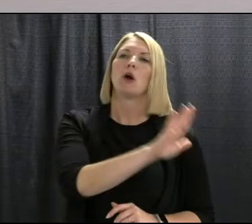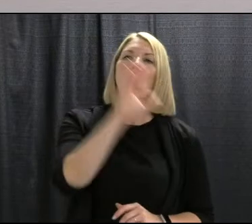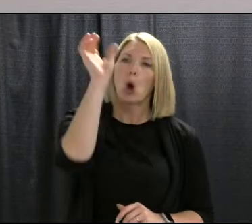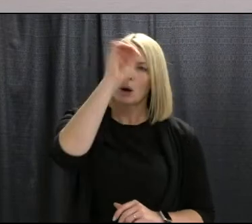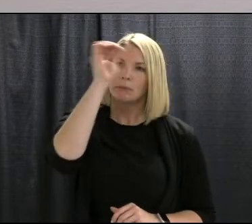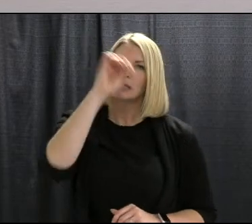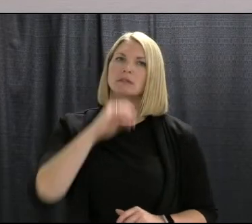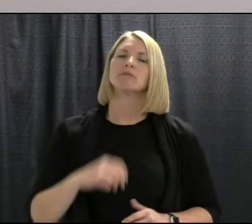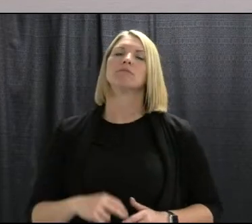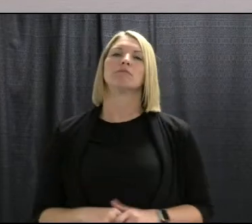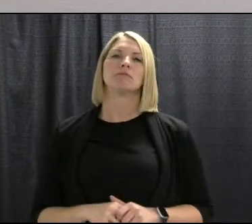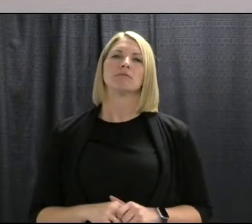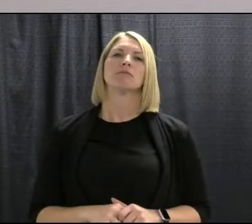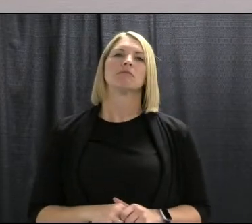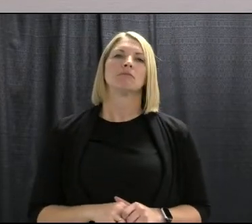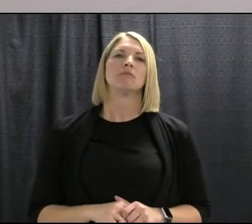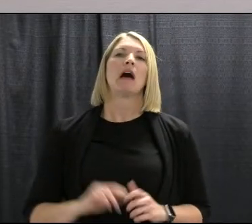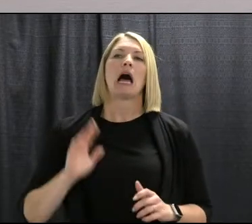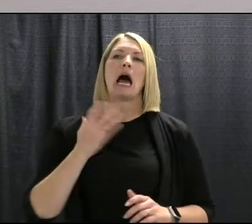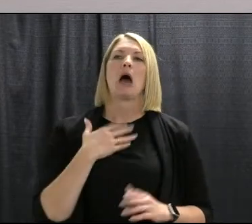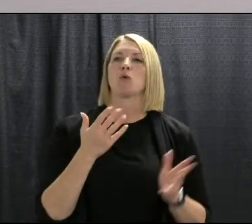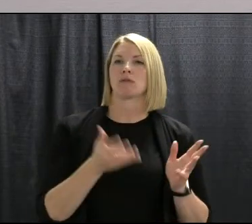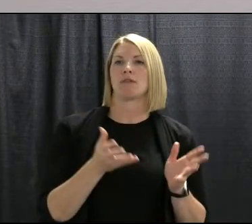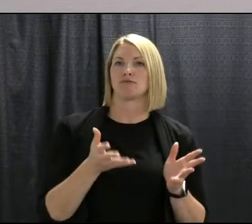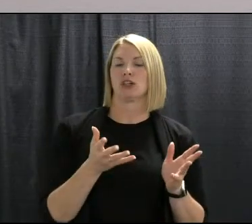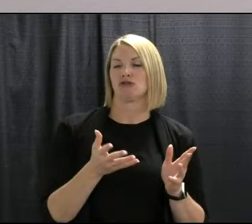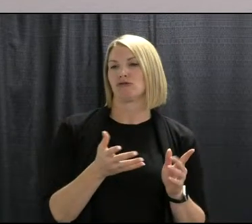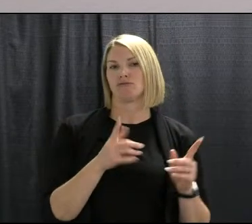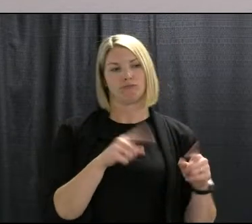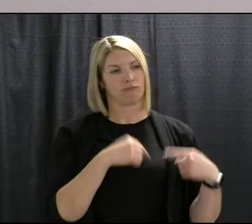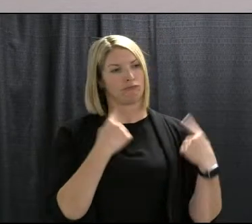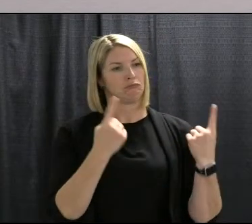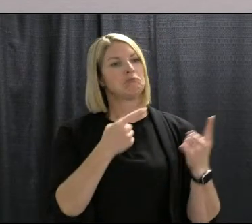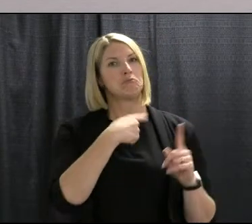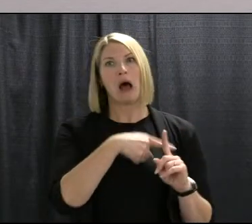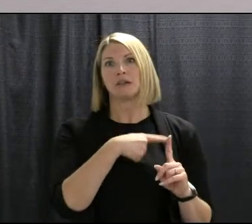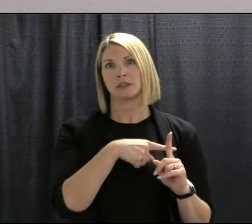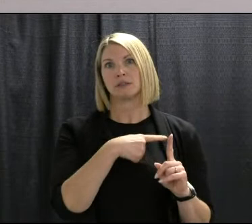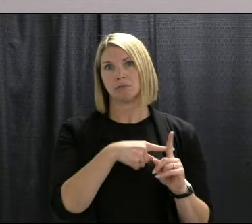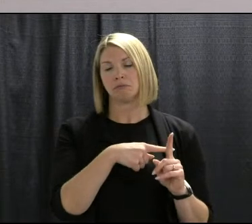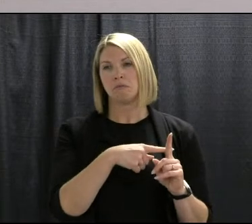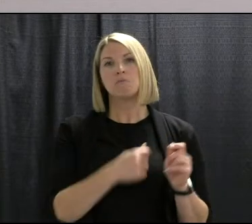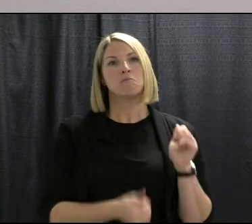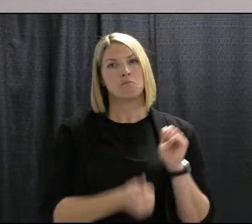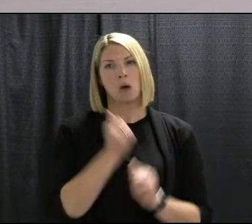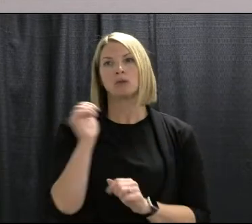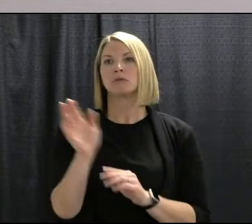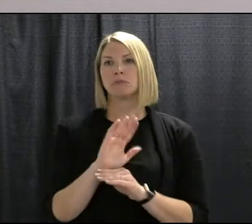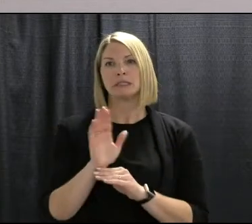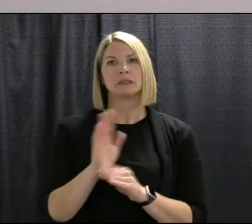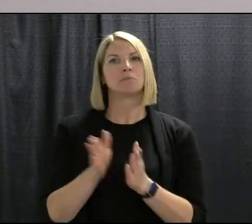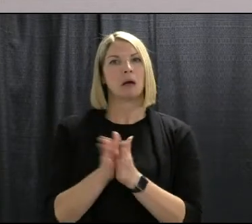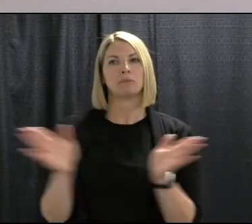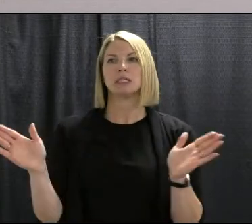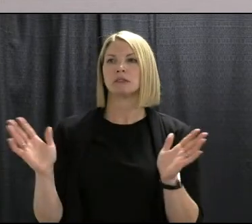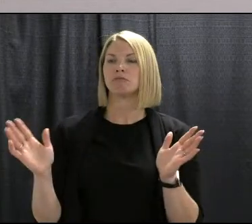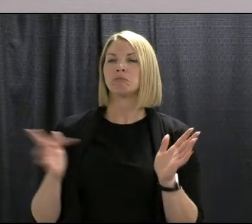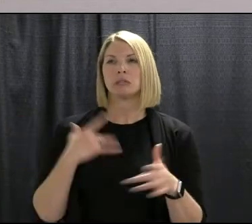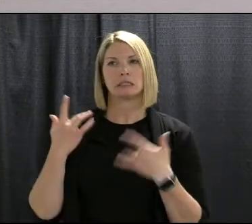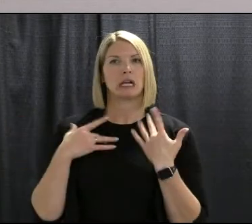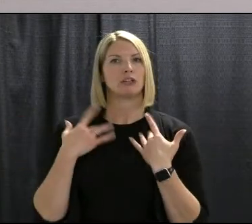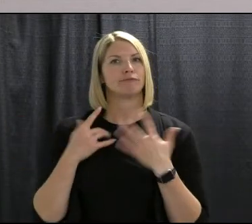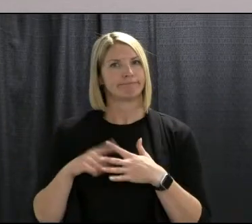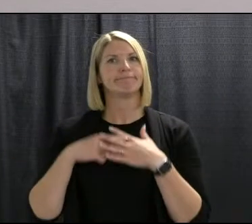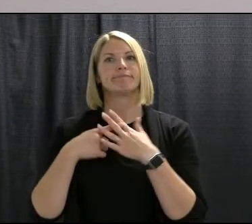the fact that our conversation has been very positive about the consultation portion of this, and they're excited about getting involved in that. And that's what I can speak to